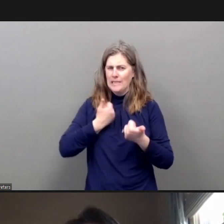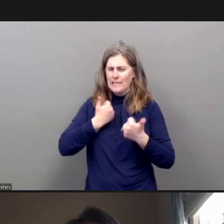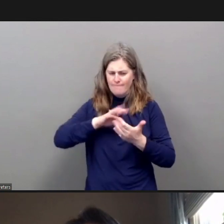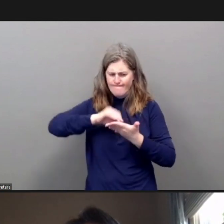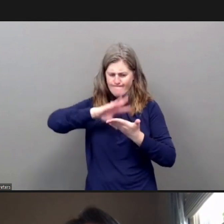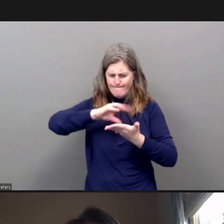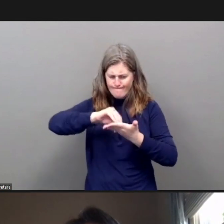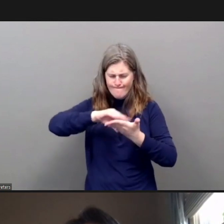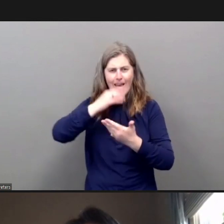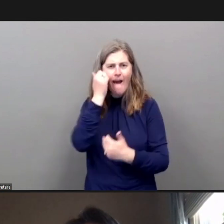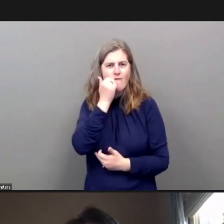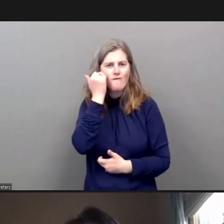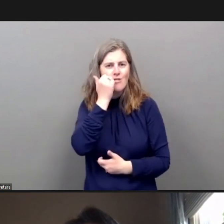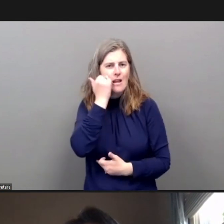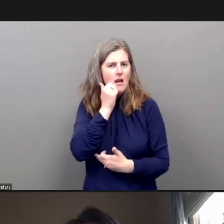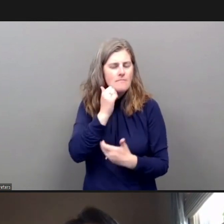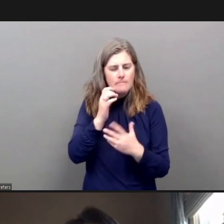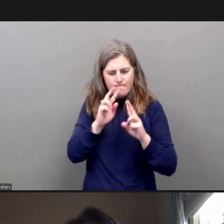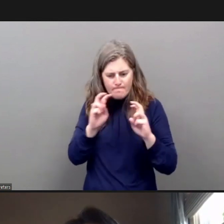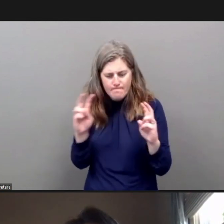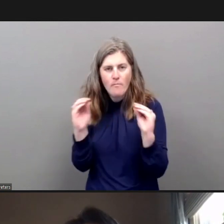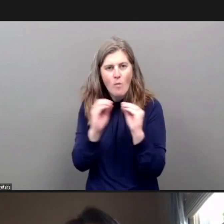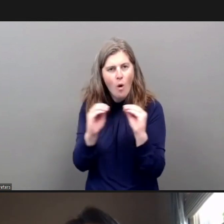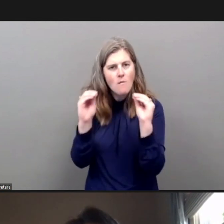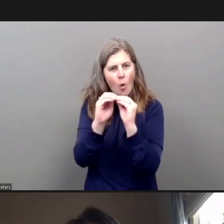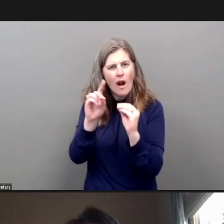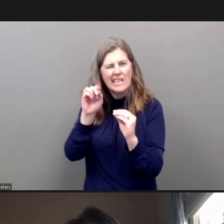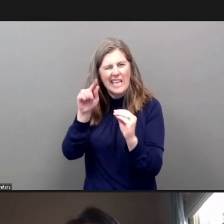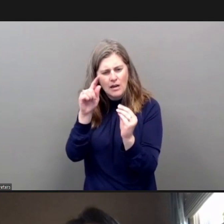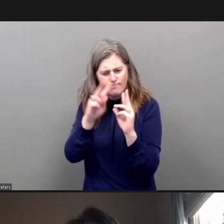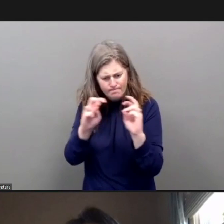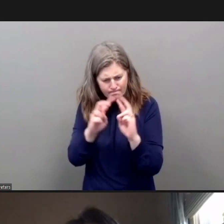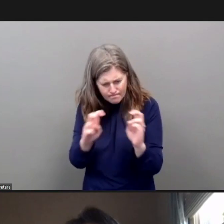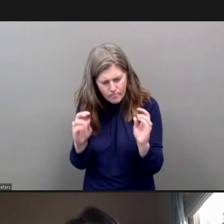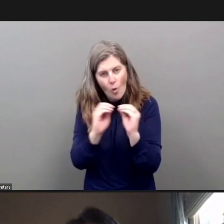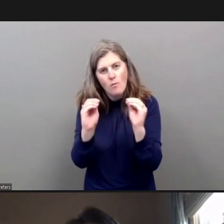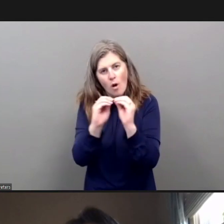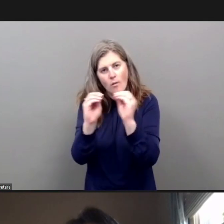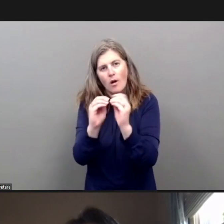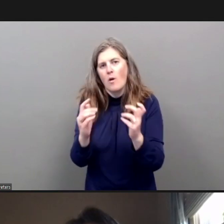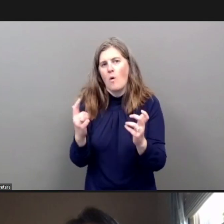about every single day. There is more and more data. And